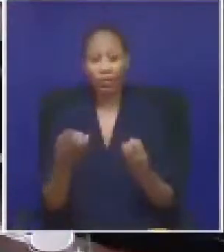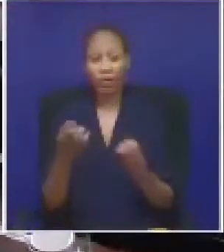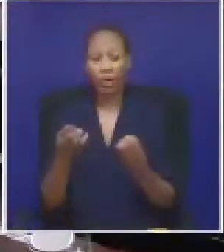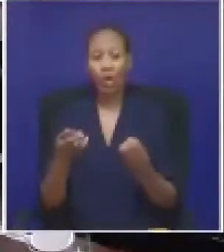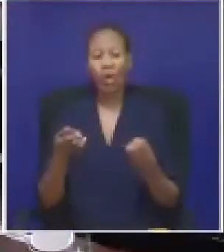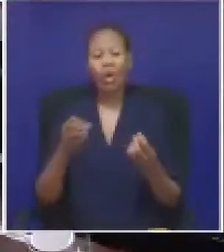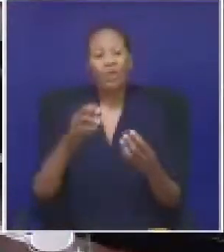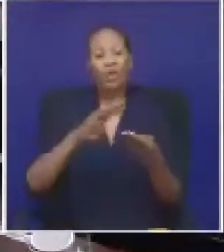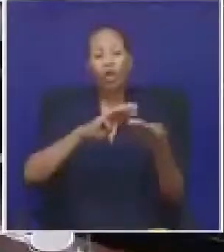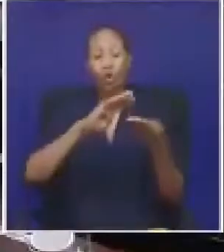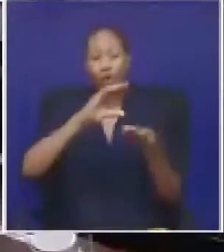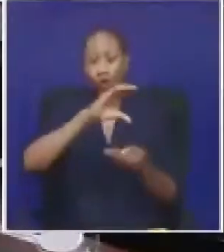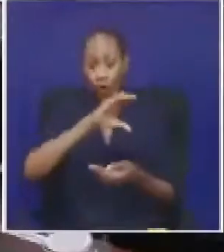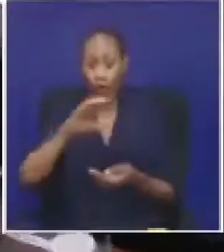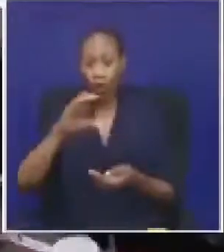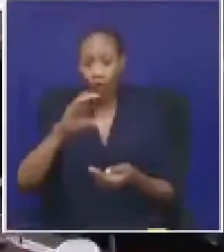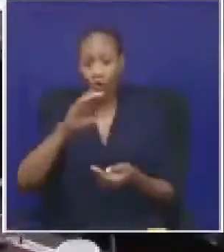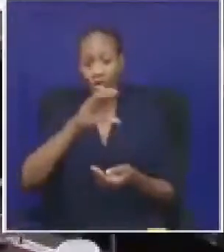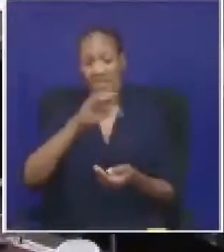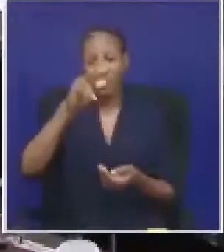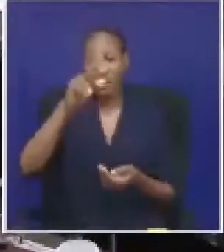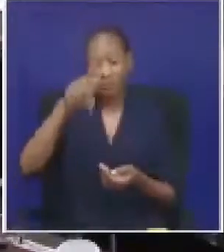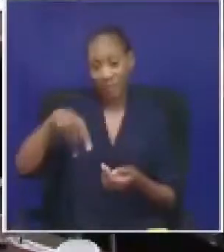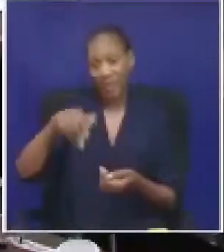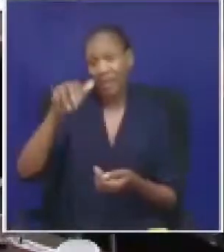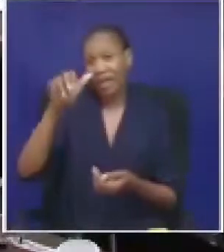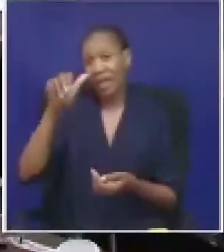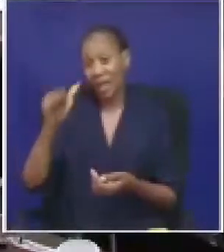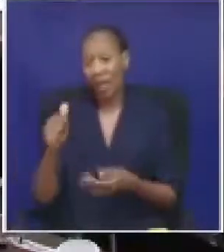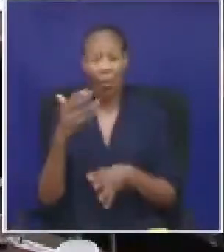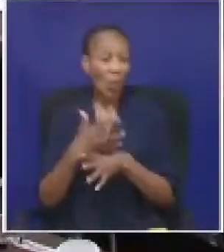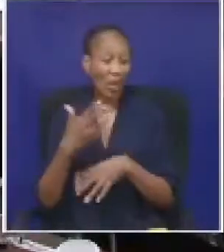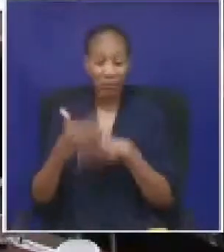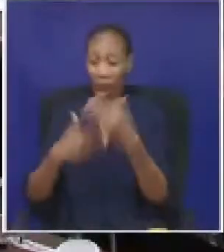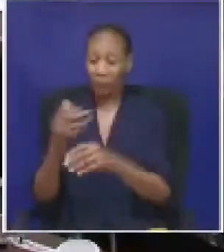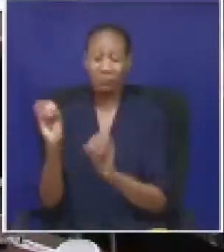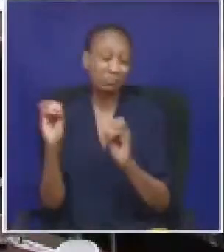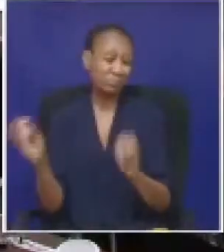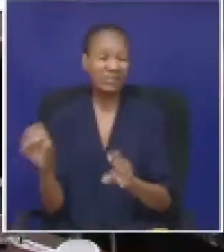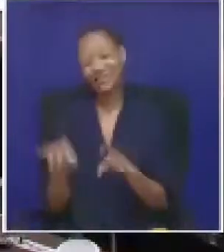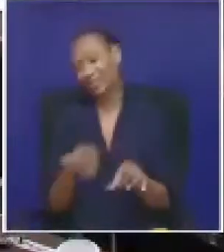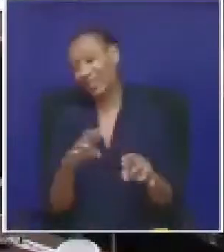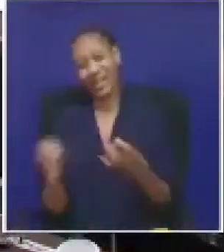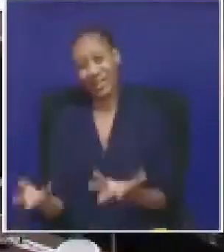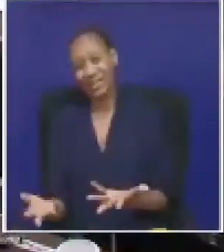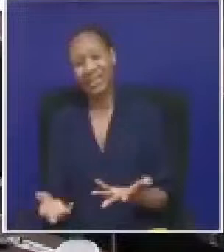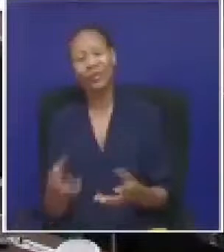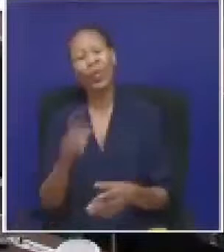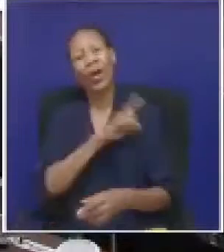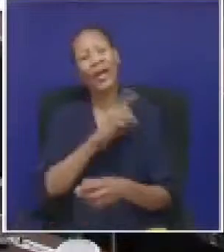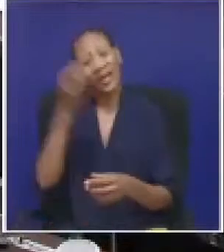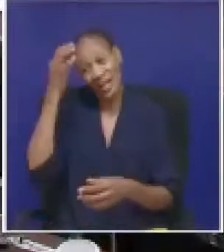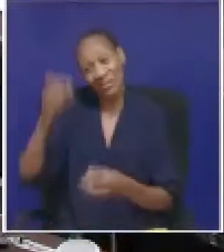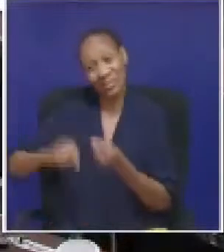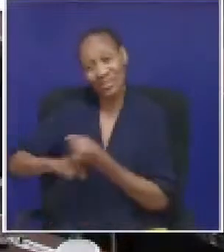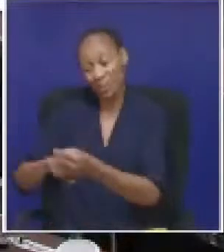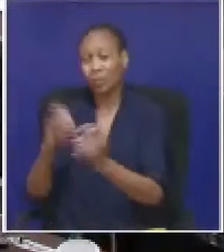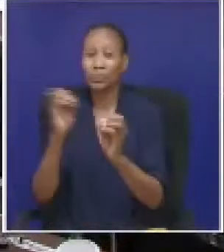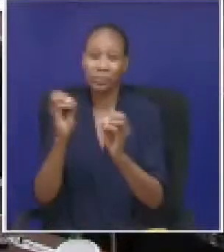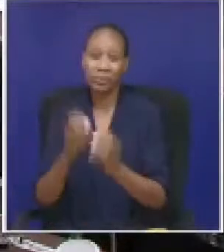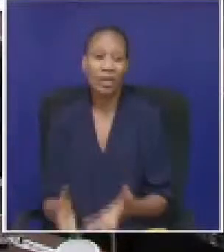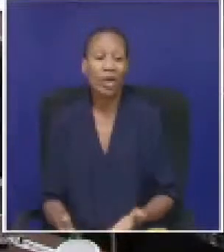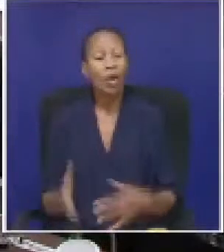property associations, commonly known as CPAs, are dysfunctional and are struggling due to lack of government support, resulting